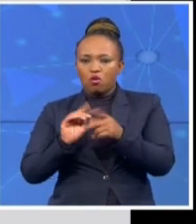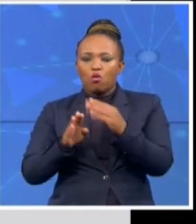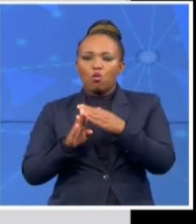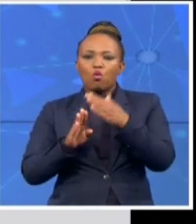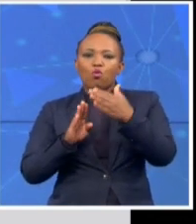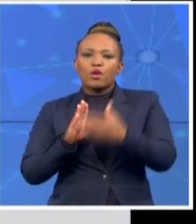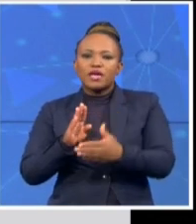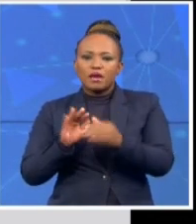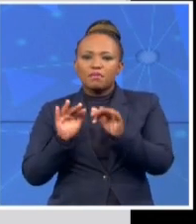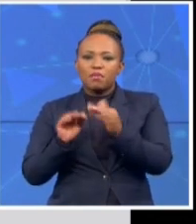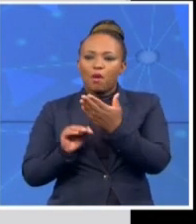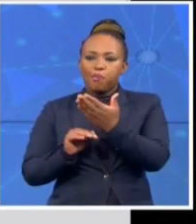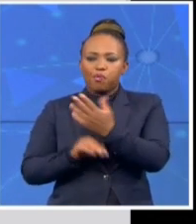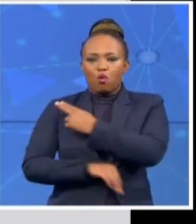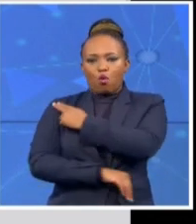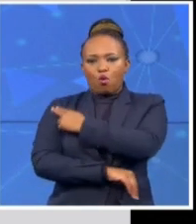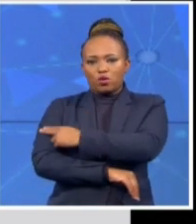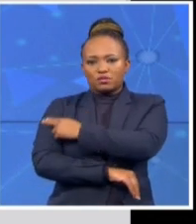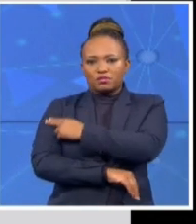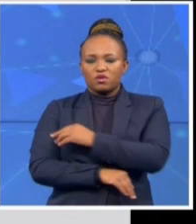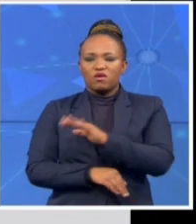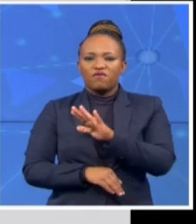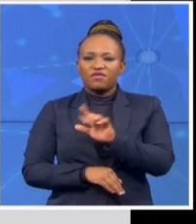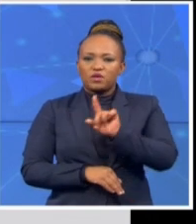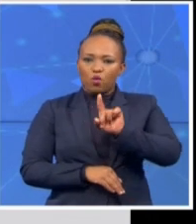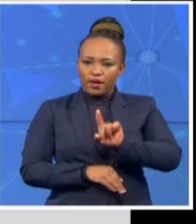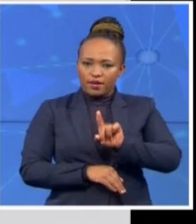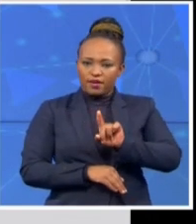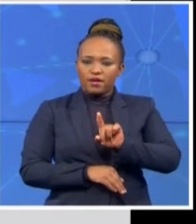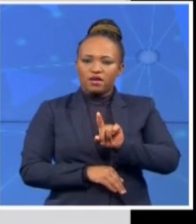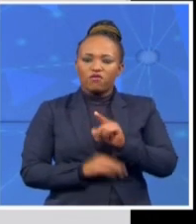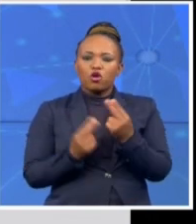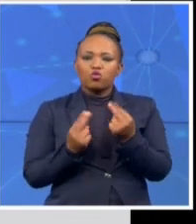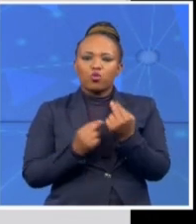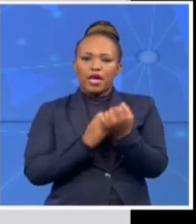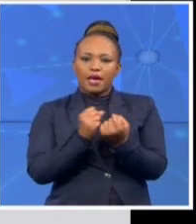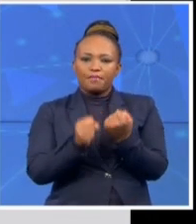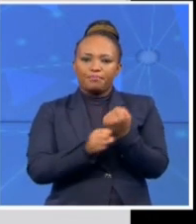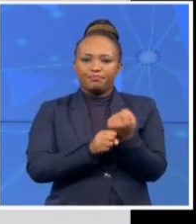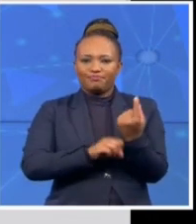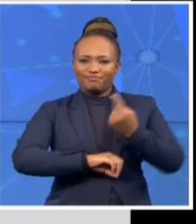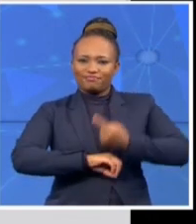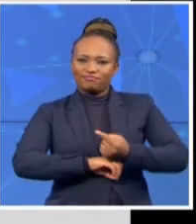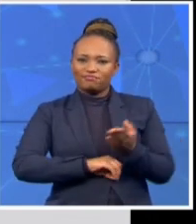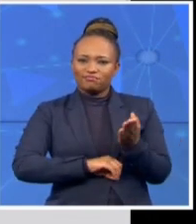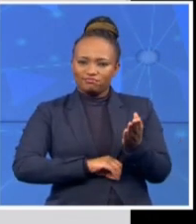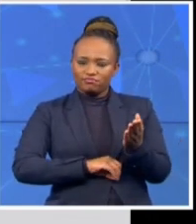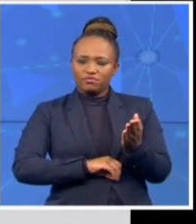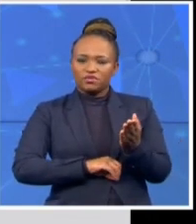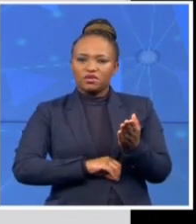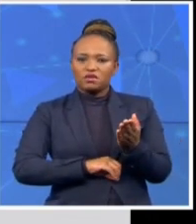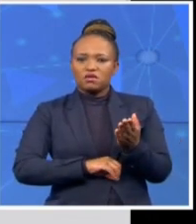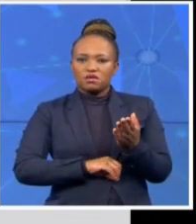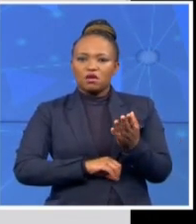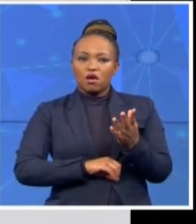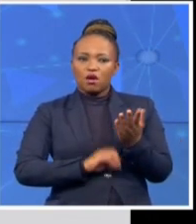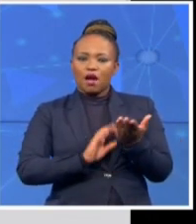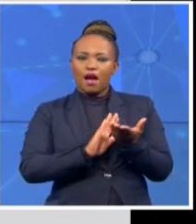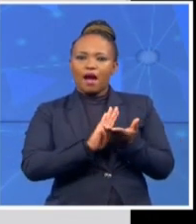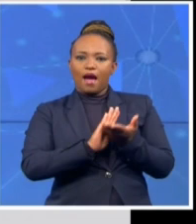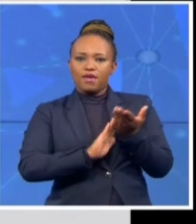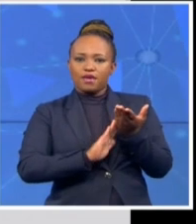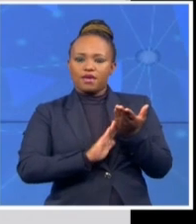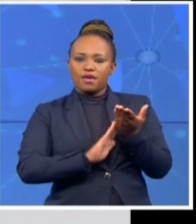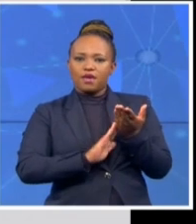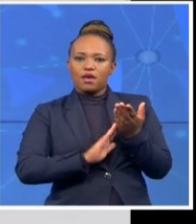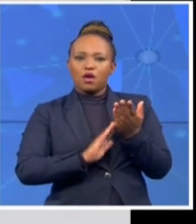51 on New Year's Day, is also relatively high compared to Boxing Day and Christmas, with both days being